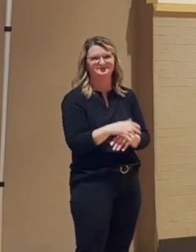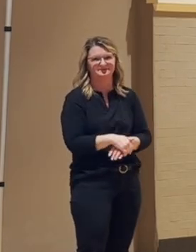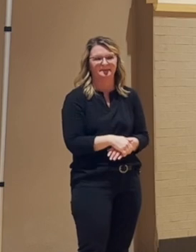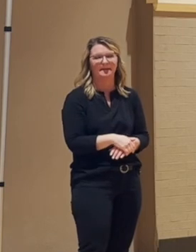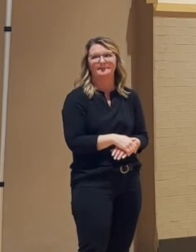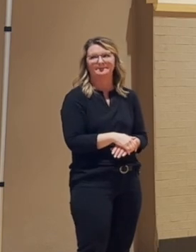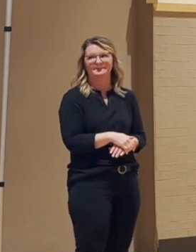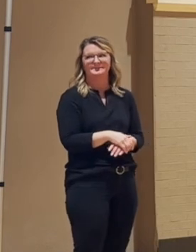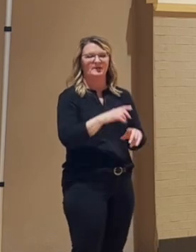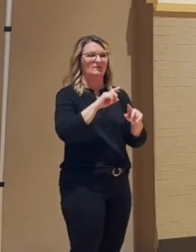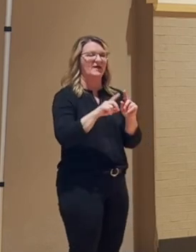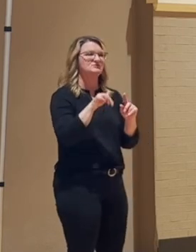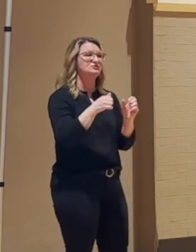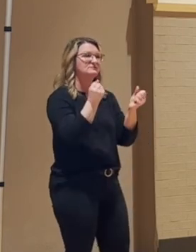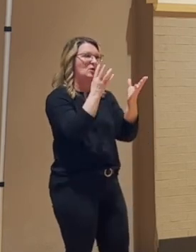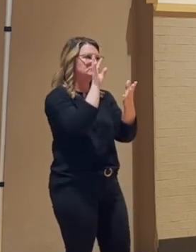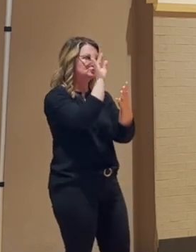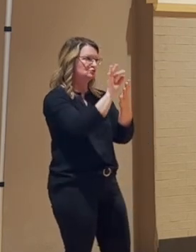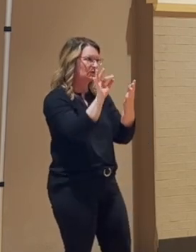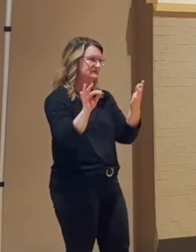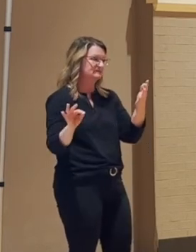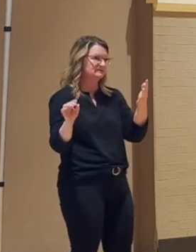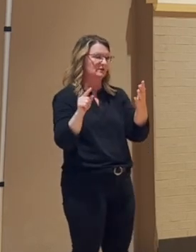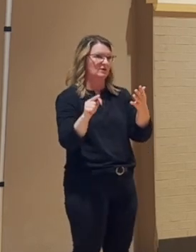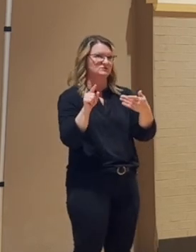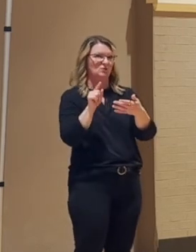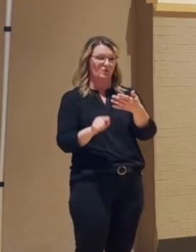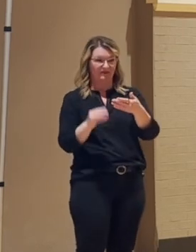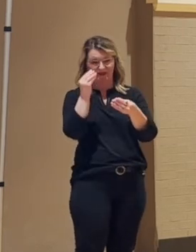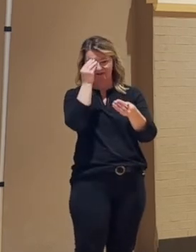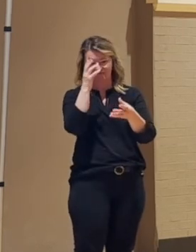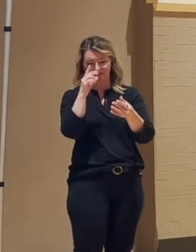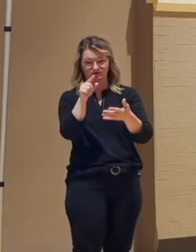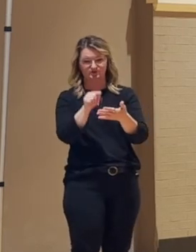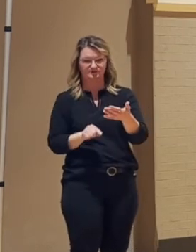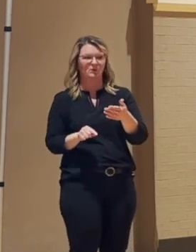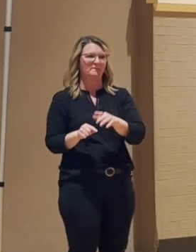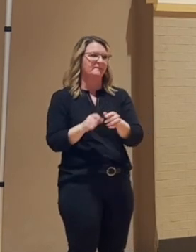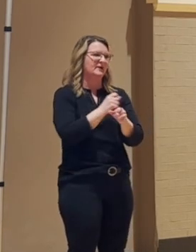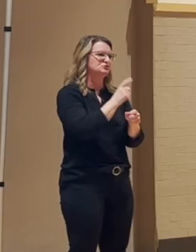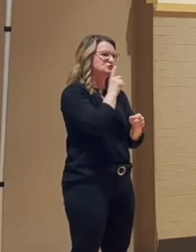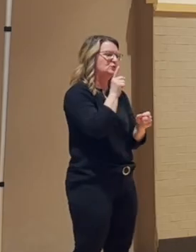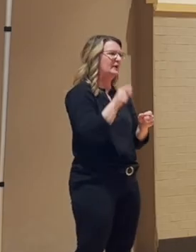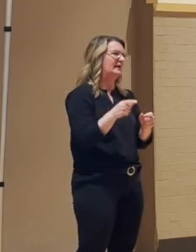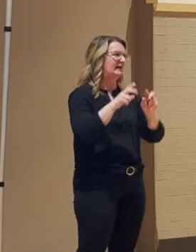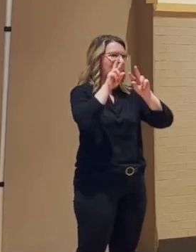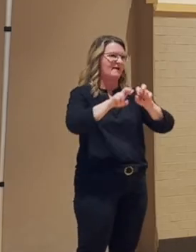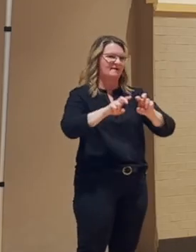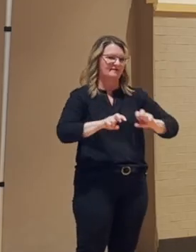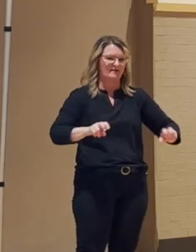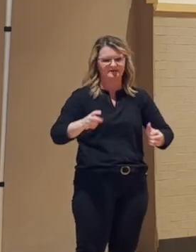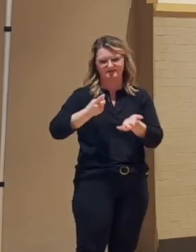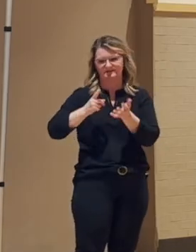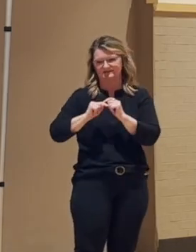But that's just multiple choice. We want to make sure that as we're capturing information, we can put it into an analytic, and then we come back and discuss it with the